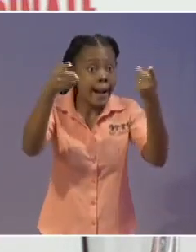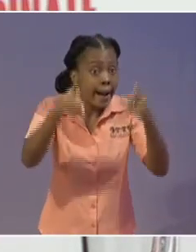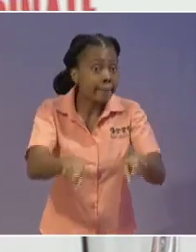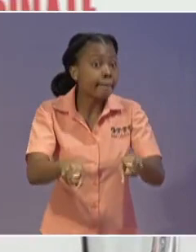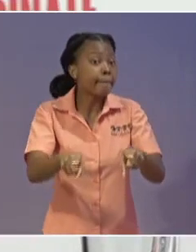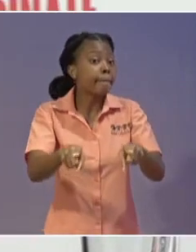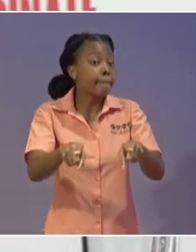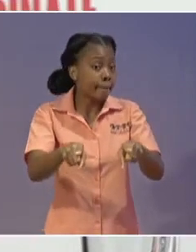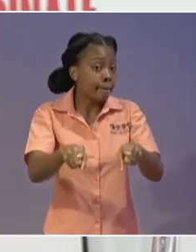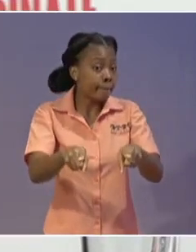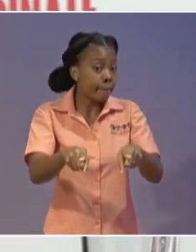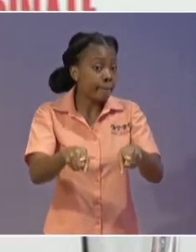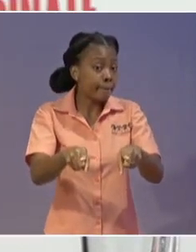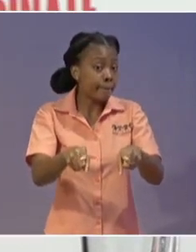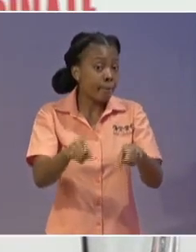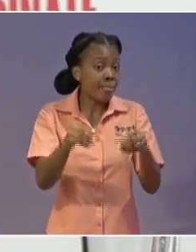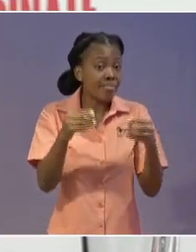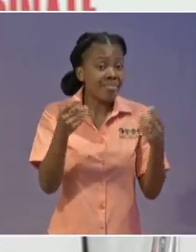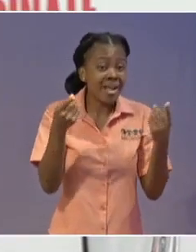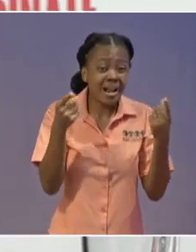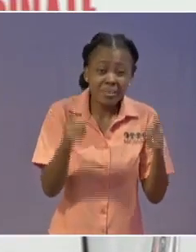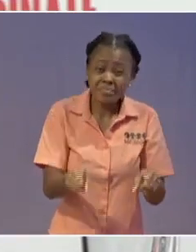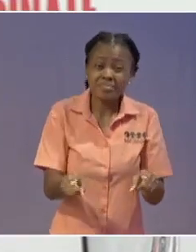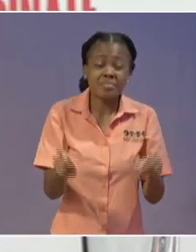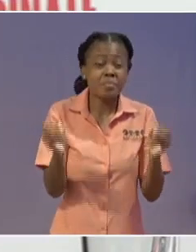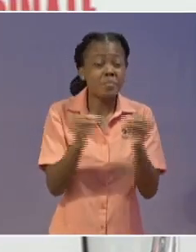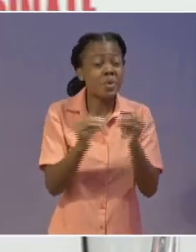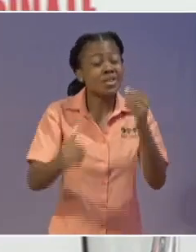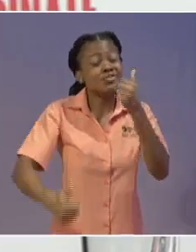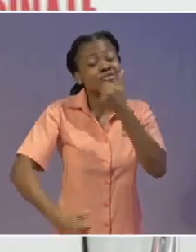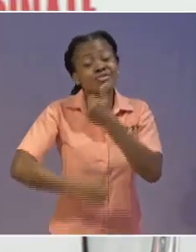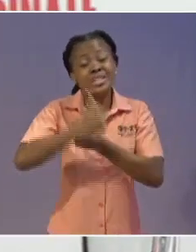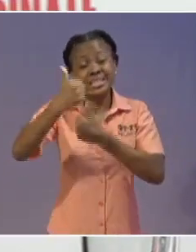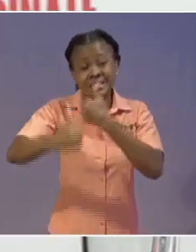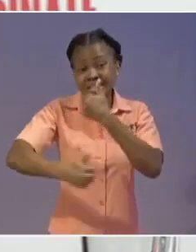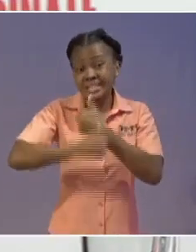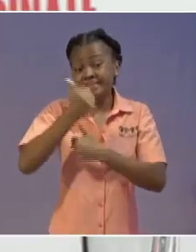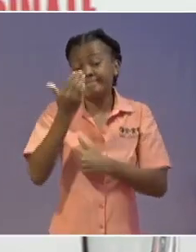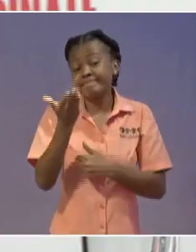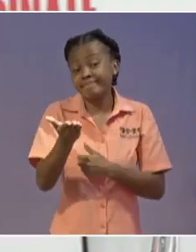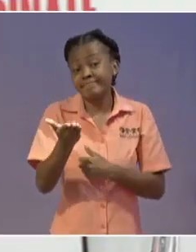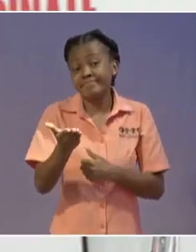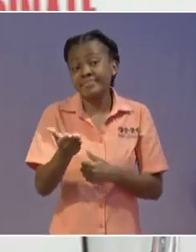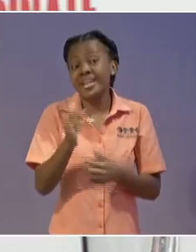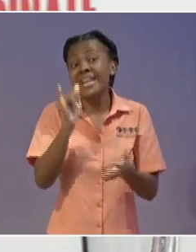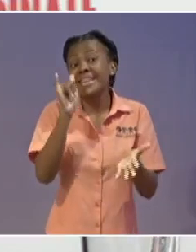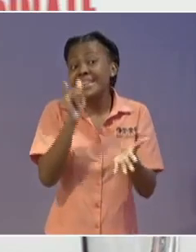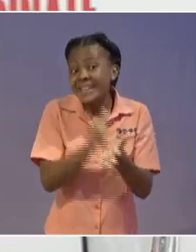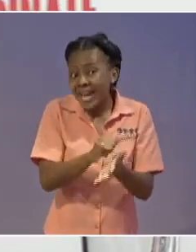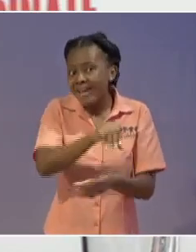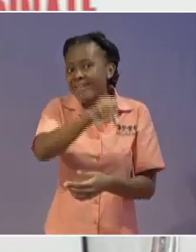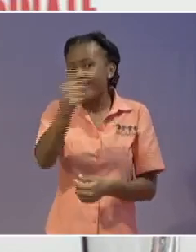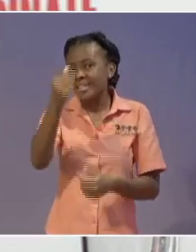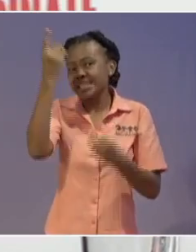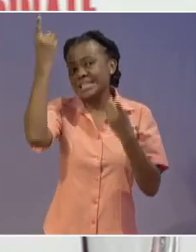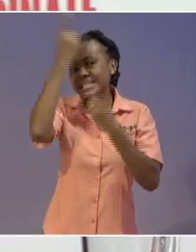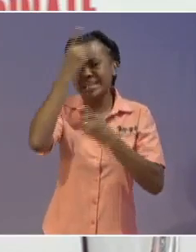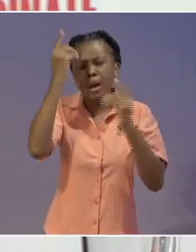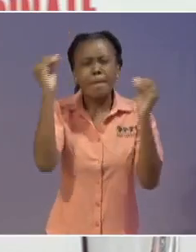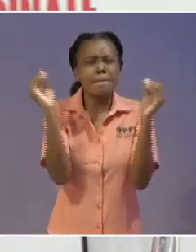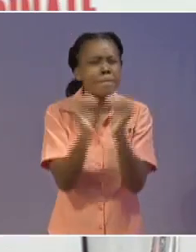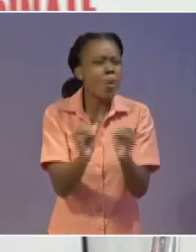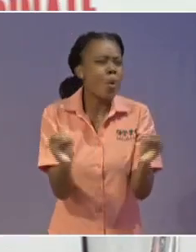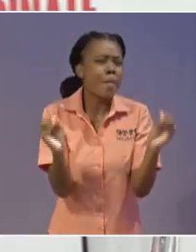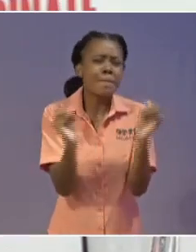those are the factors that are really driving the death in spite of vaccination. The other thing that sometimes we've noted